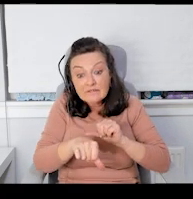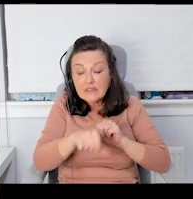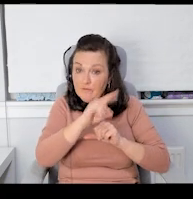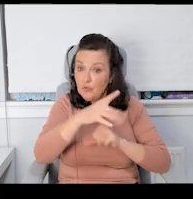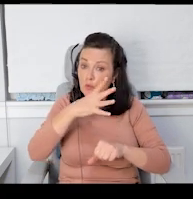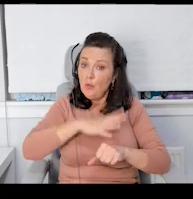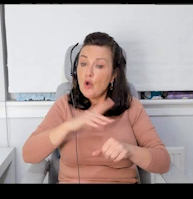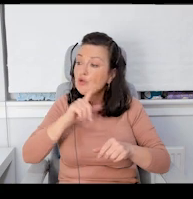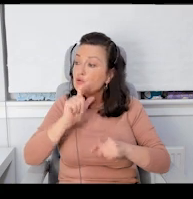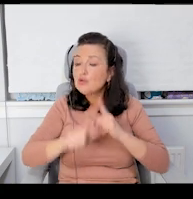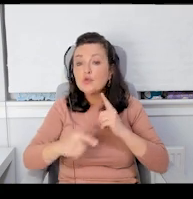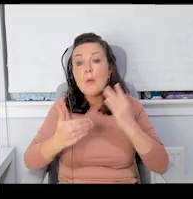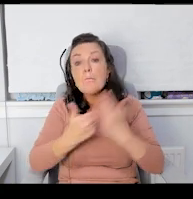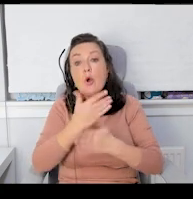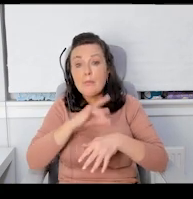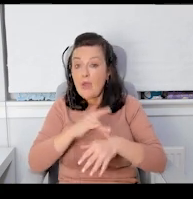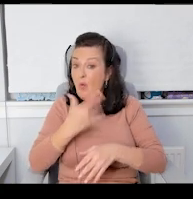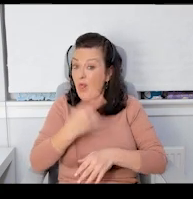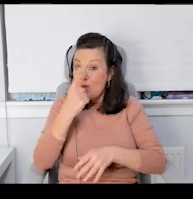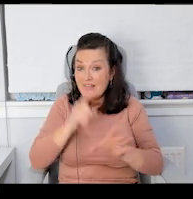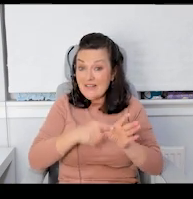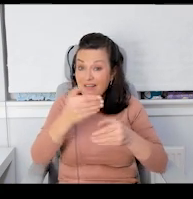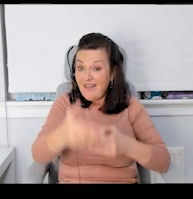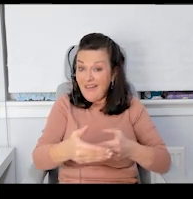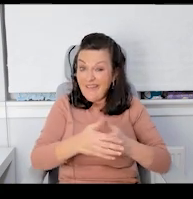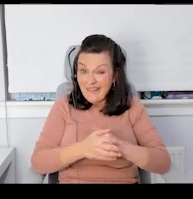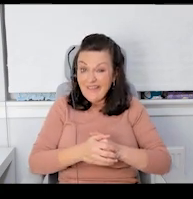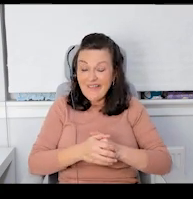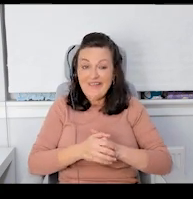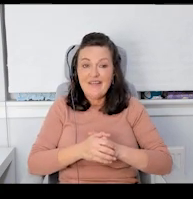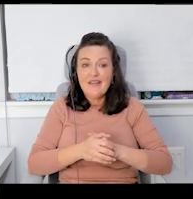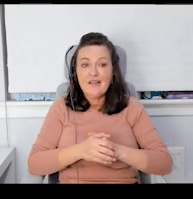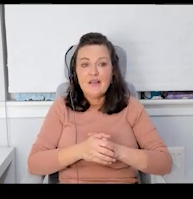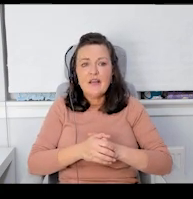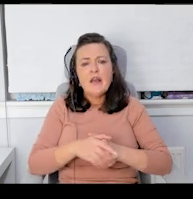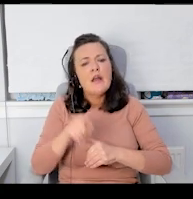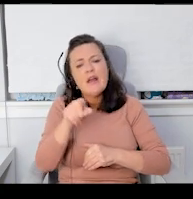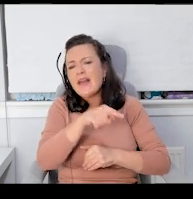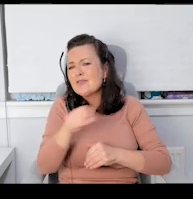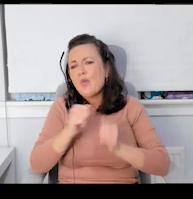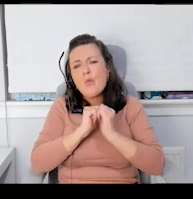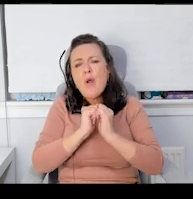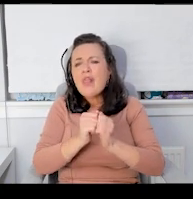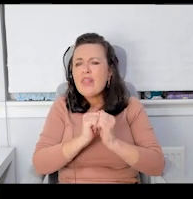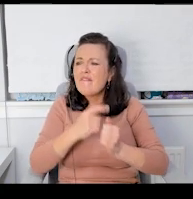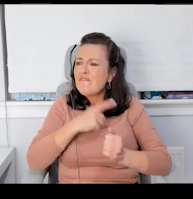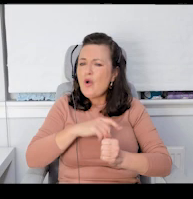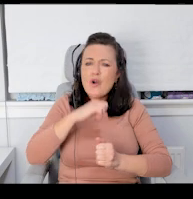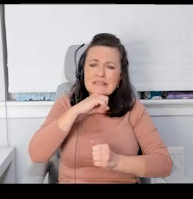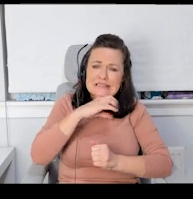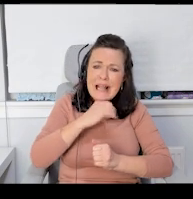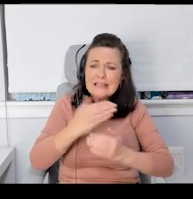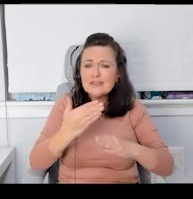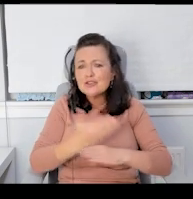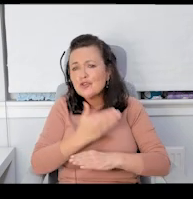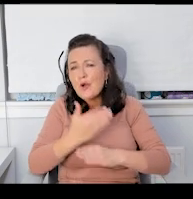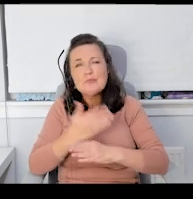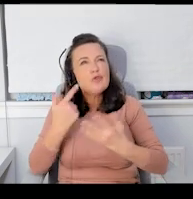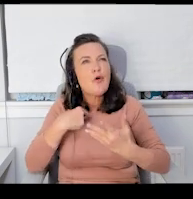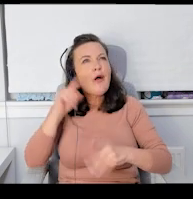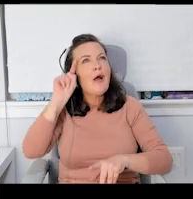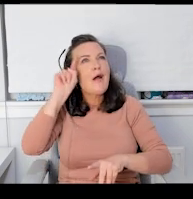for all, both the learner, for Saturday jobs, for post-school destinations as well. Absolutely,